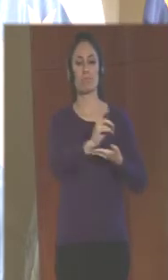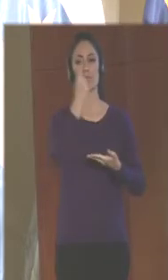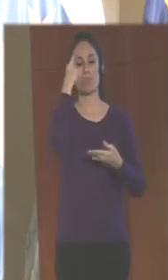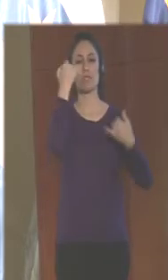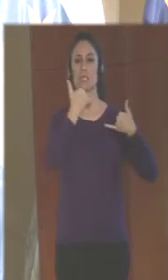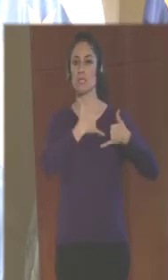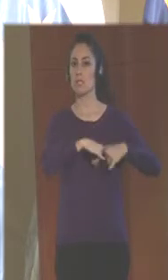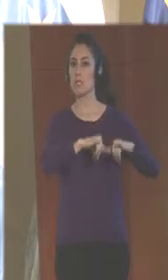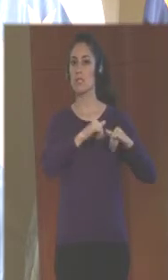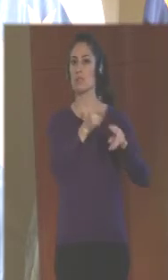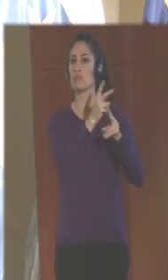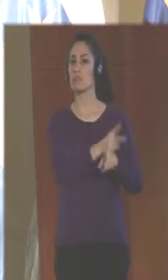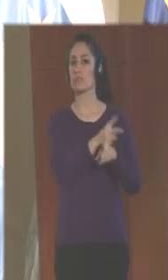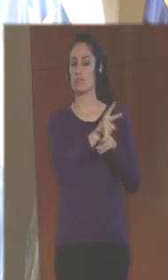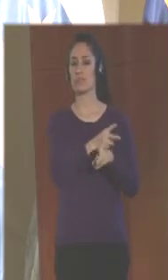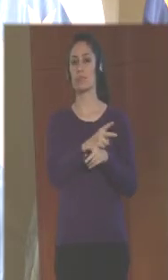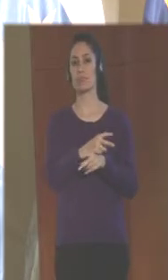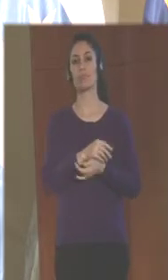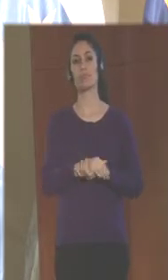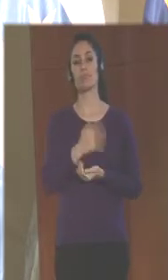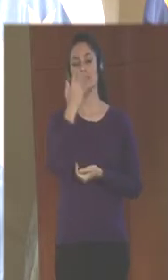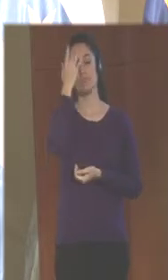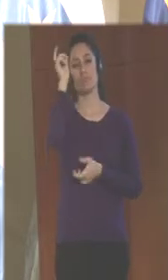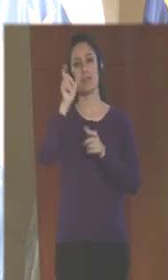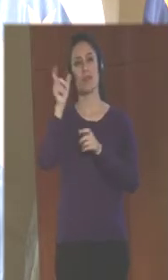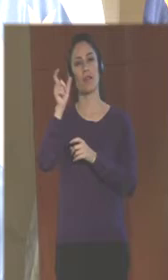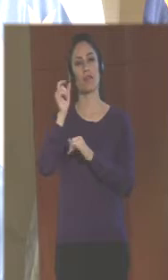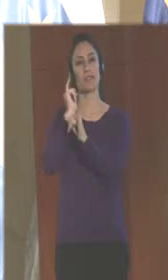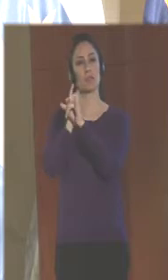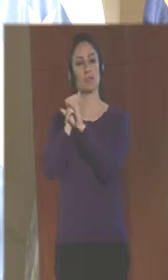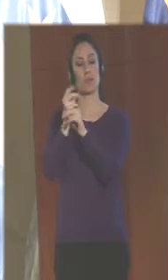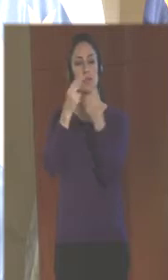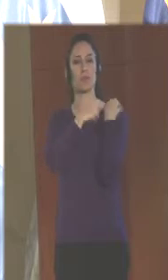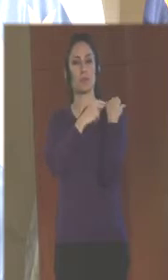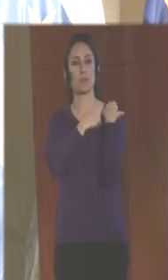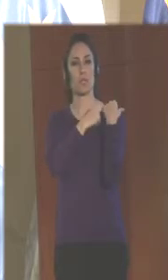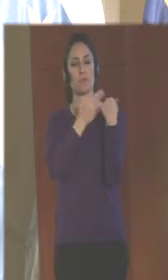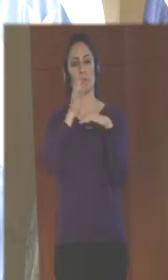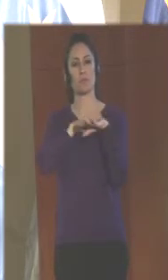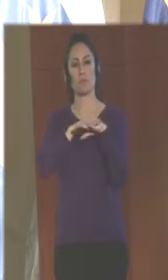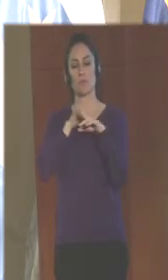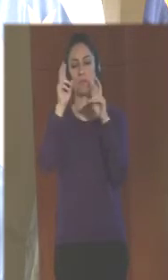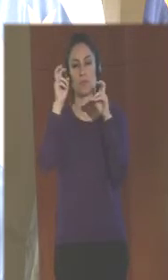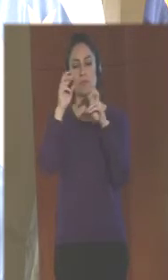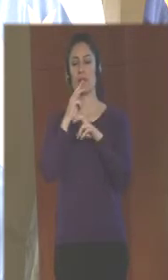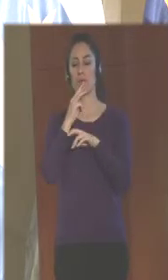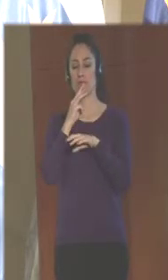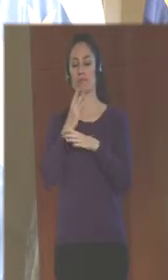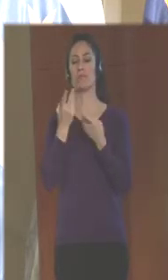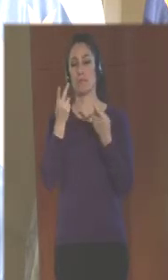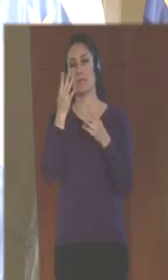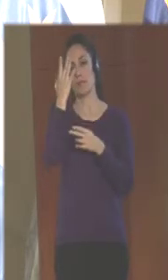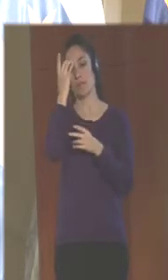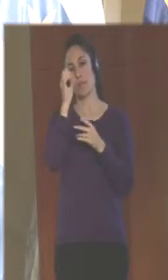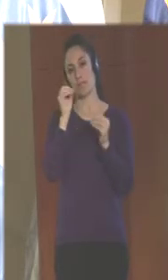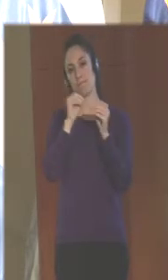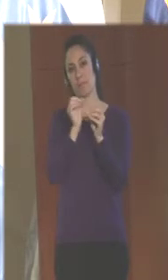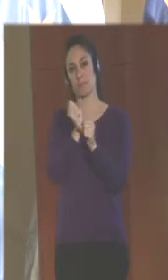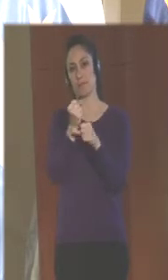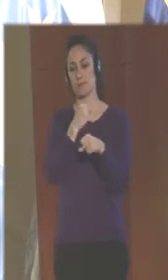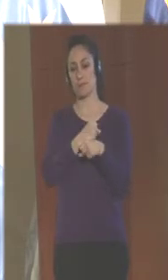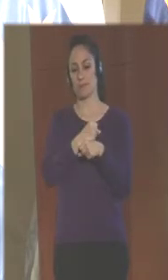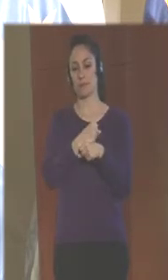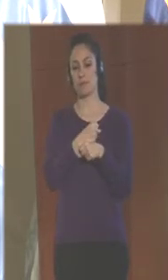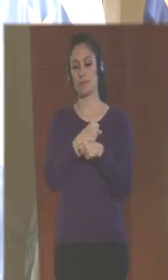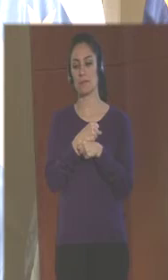does receive funds by the entity that is responsible for this